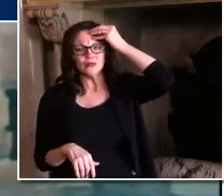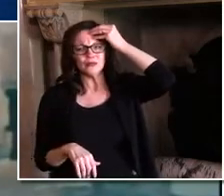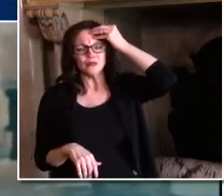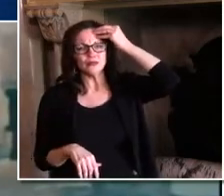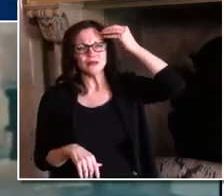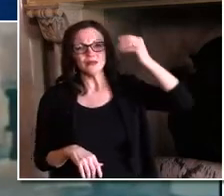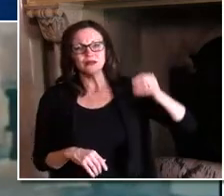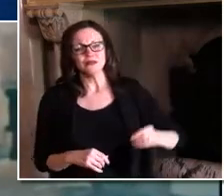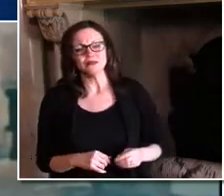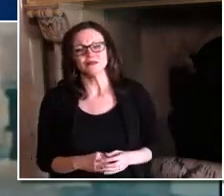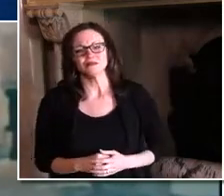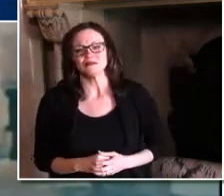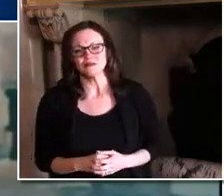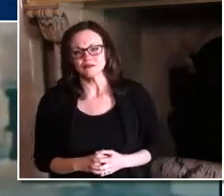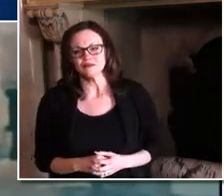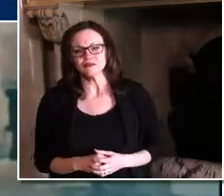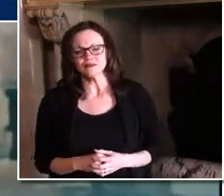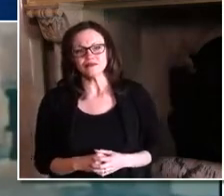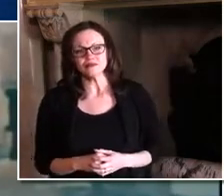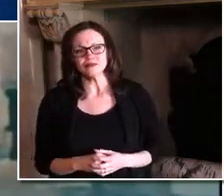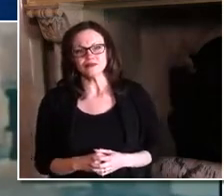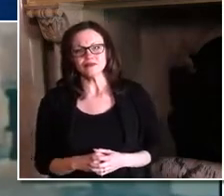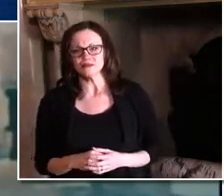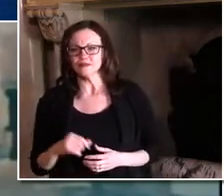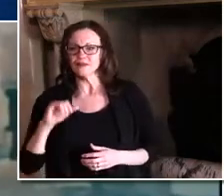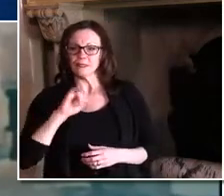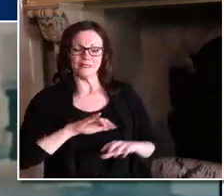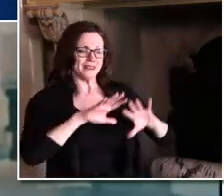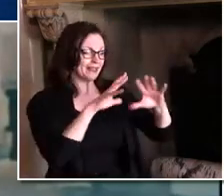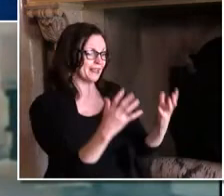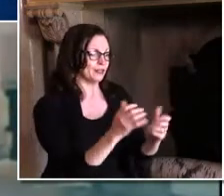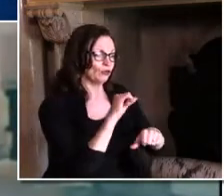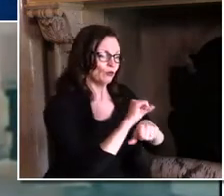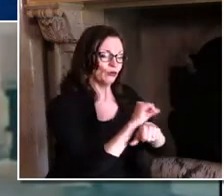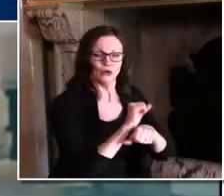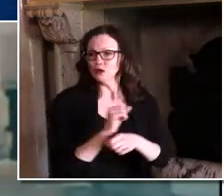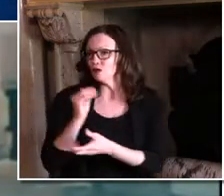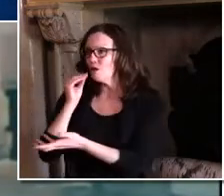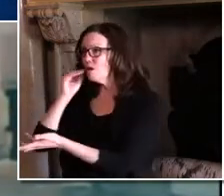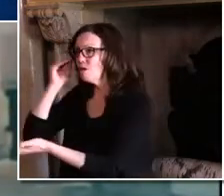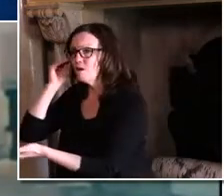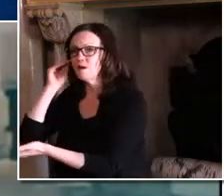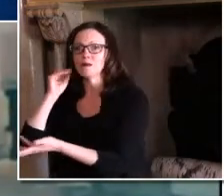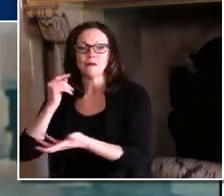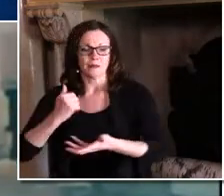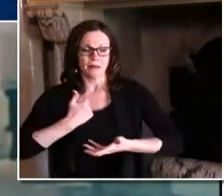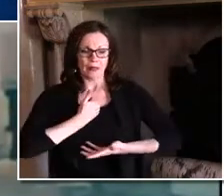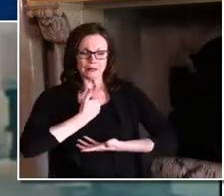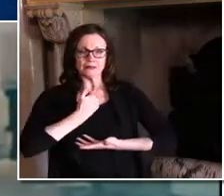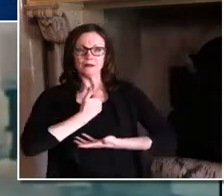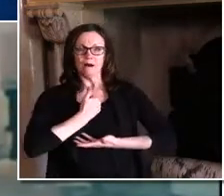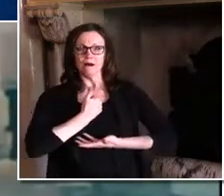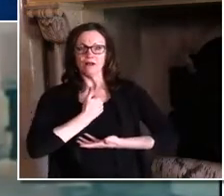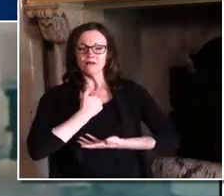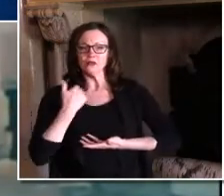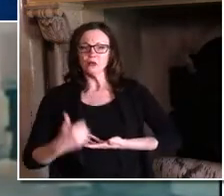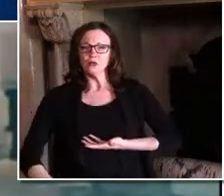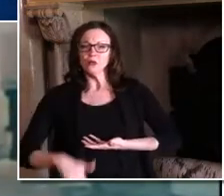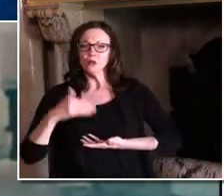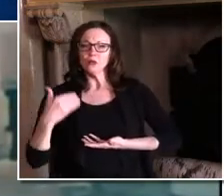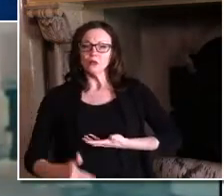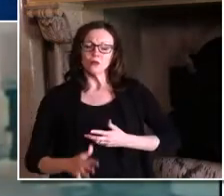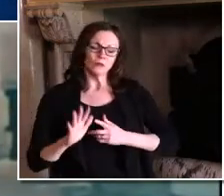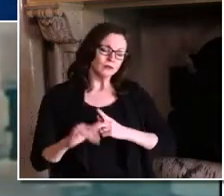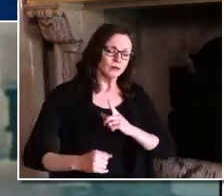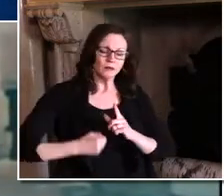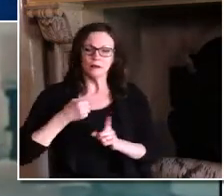as well as the patients for whom we will be caring on our upcoming shifts. Nurses are trying so hard to make sure that